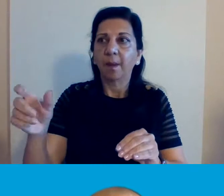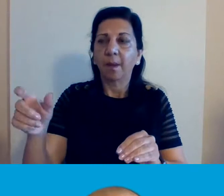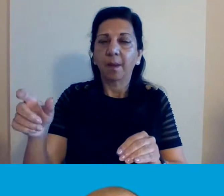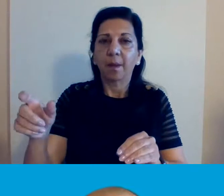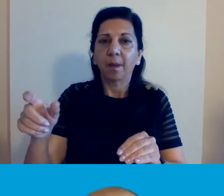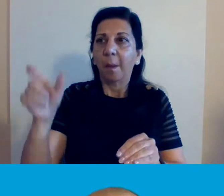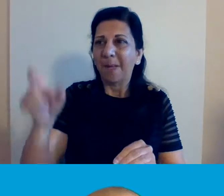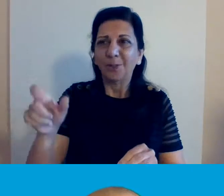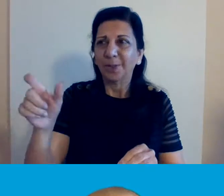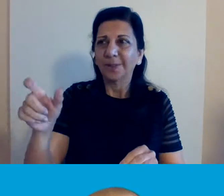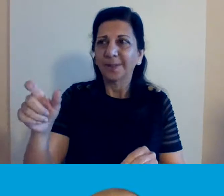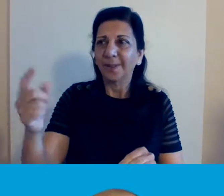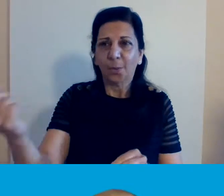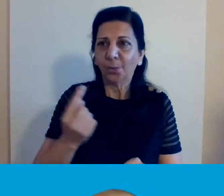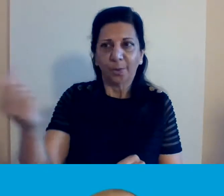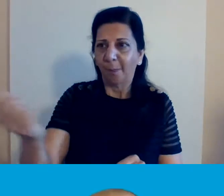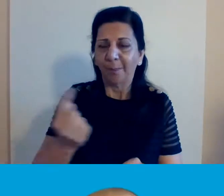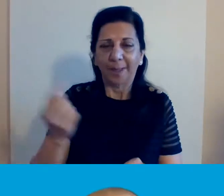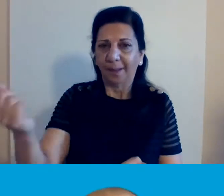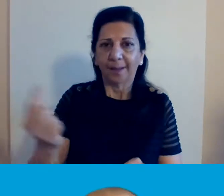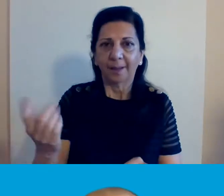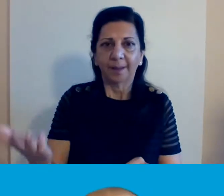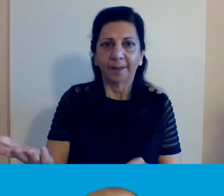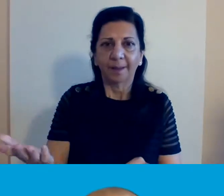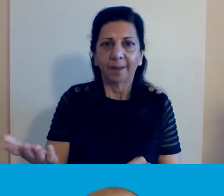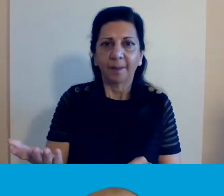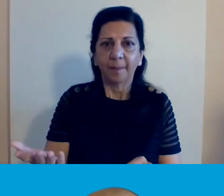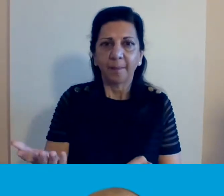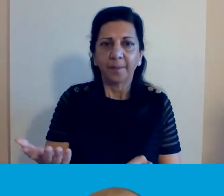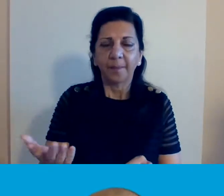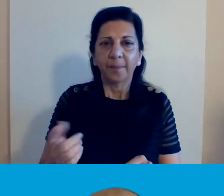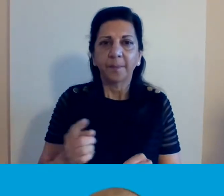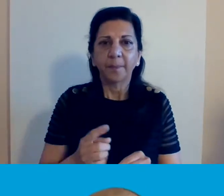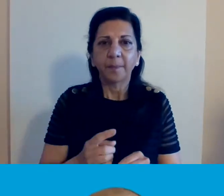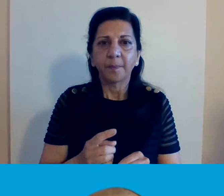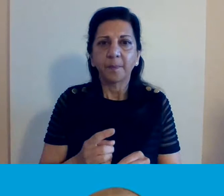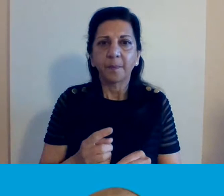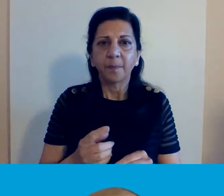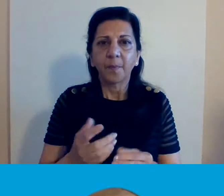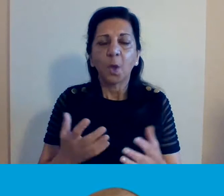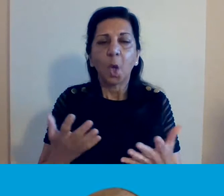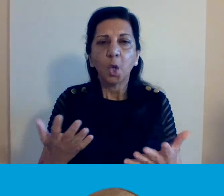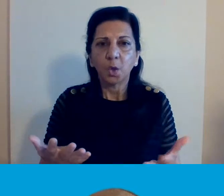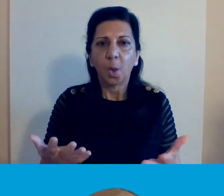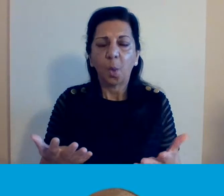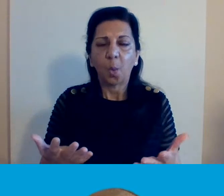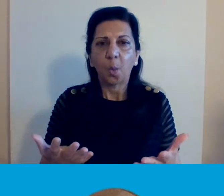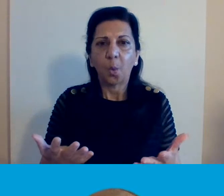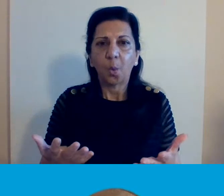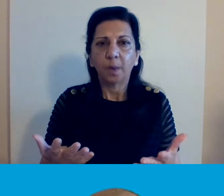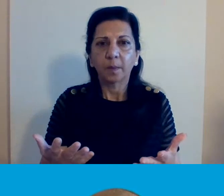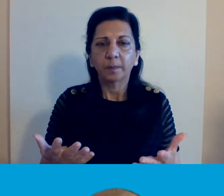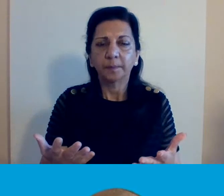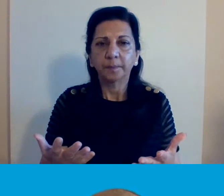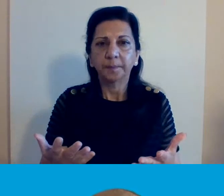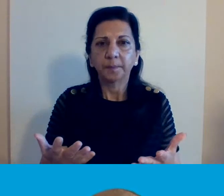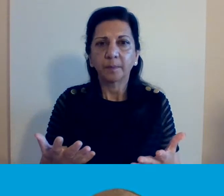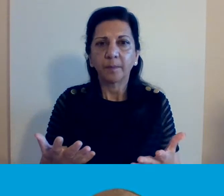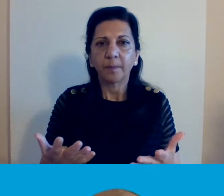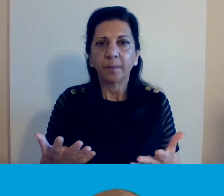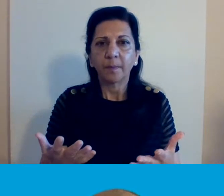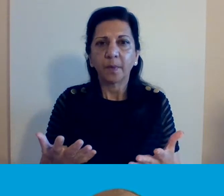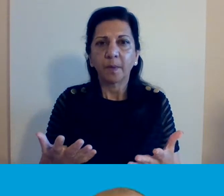not attending? But rather, let it take its own natural course, and the ones who need to